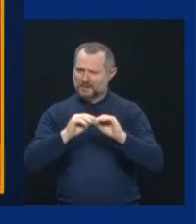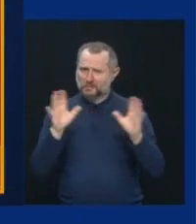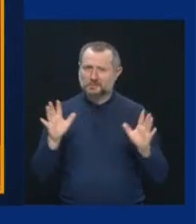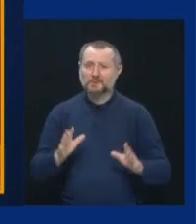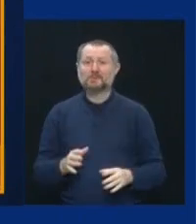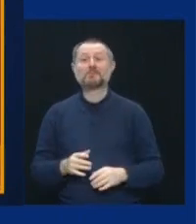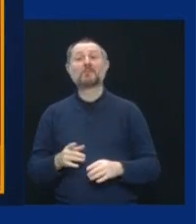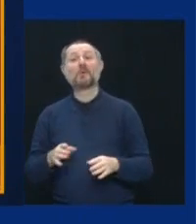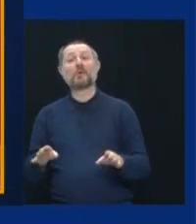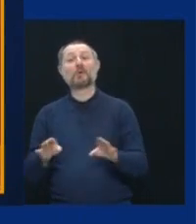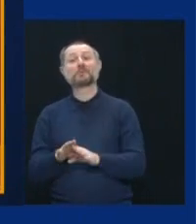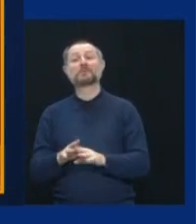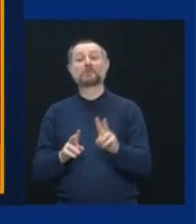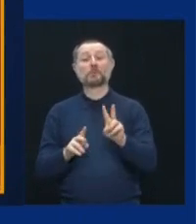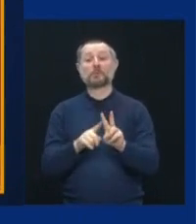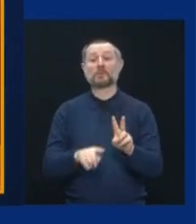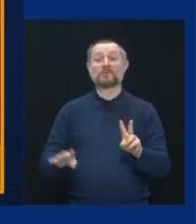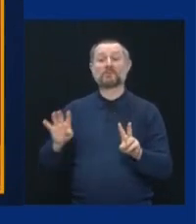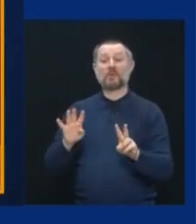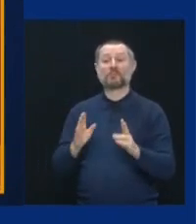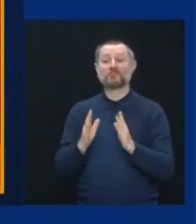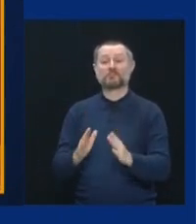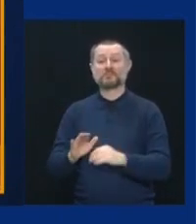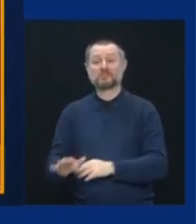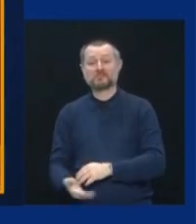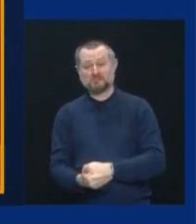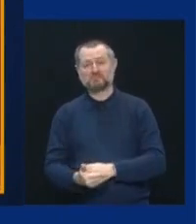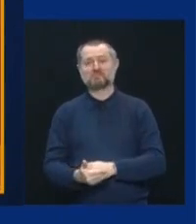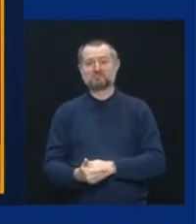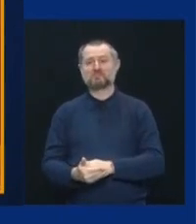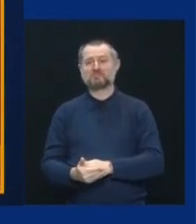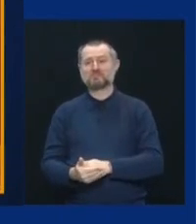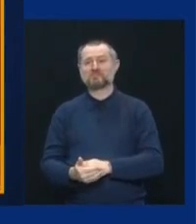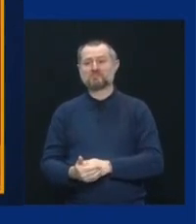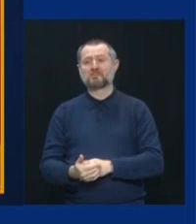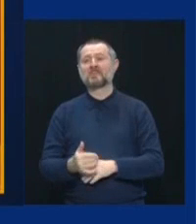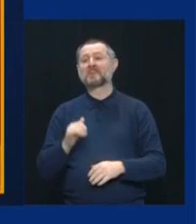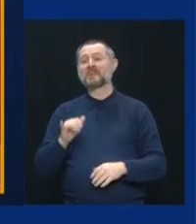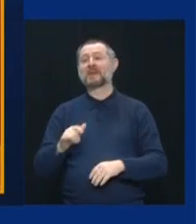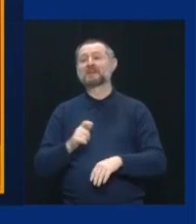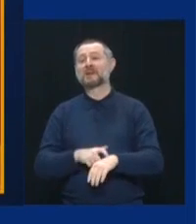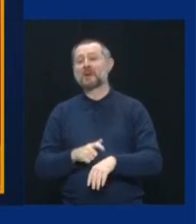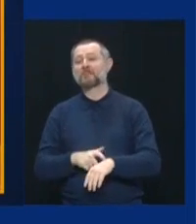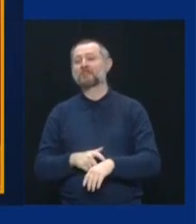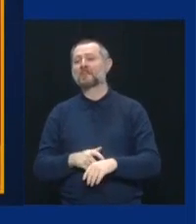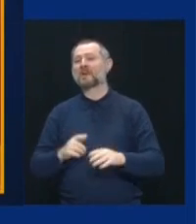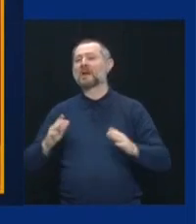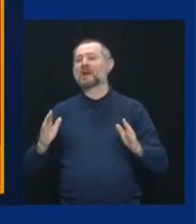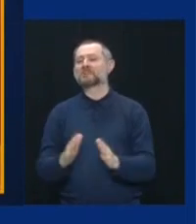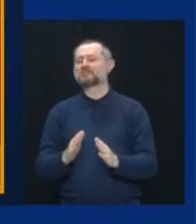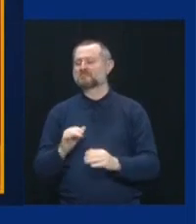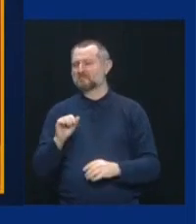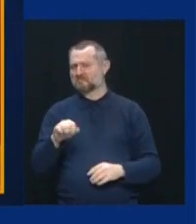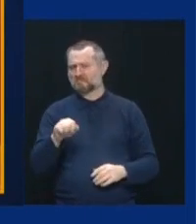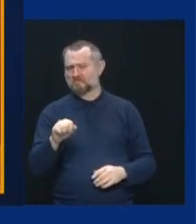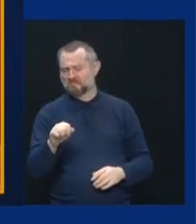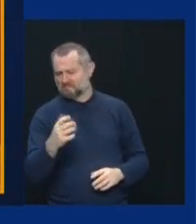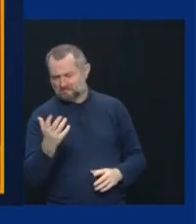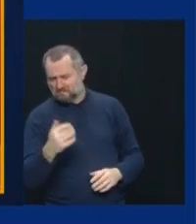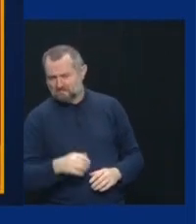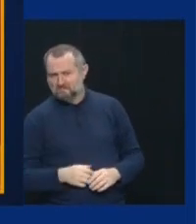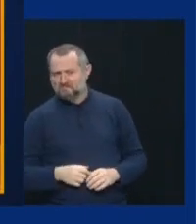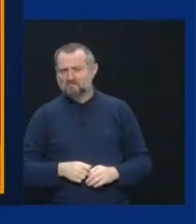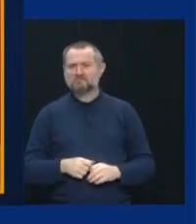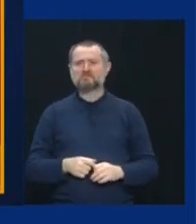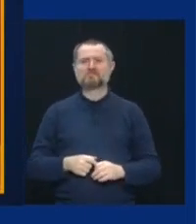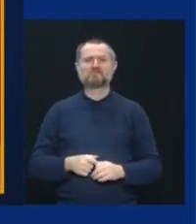4, you're reducing the closure period in the middle of the night. It's going to be reduced to